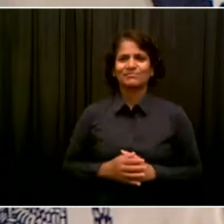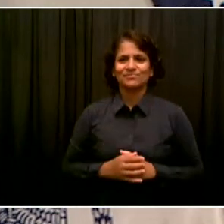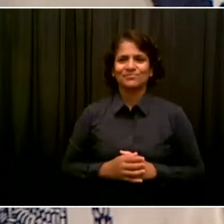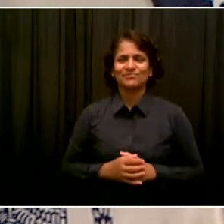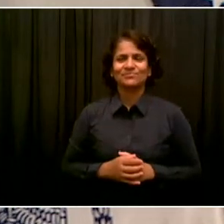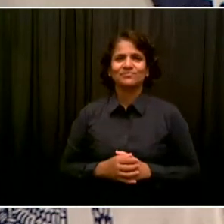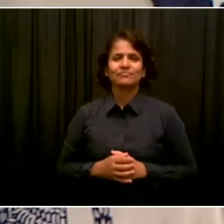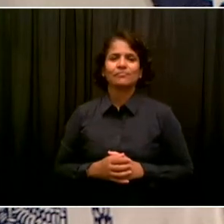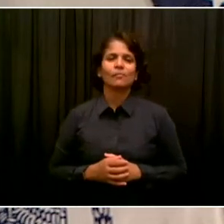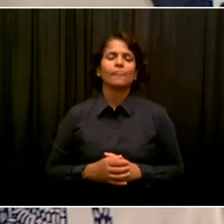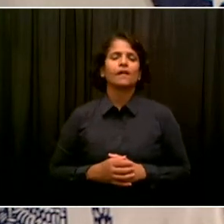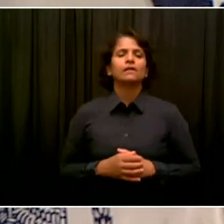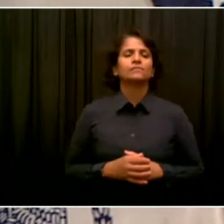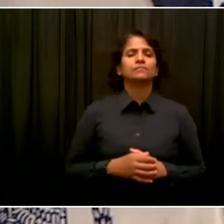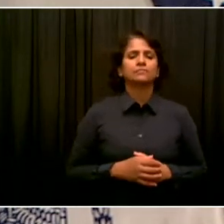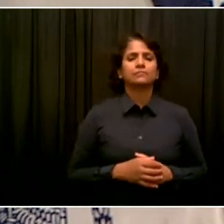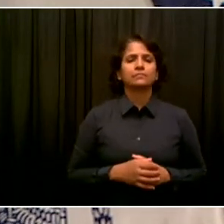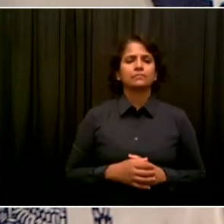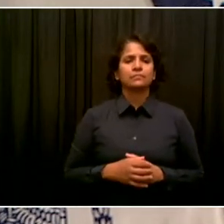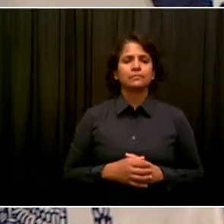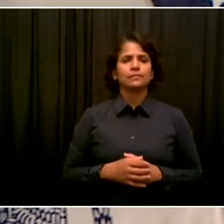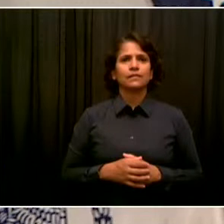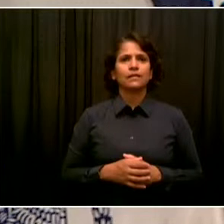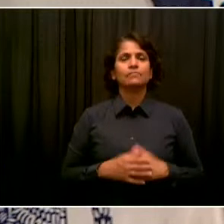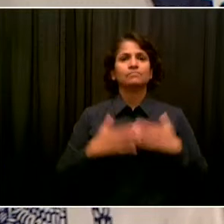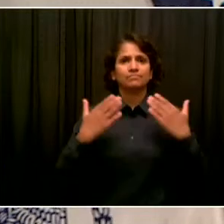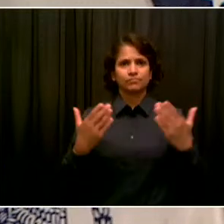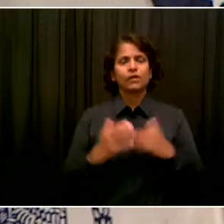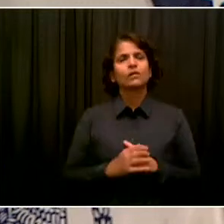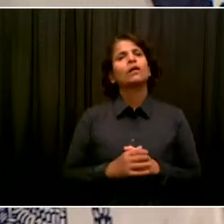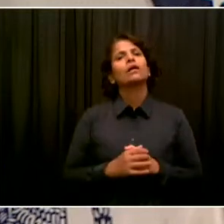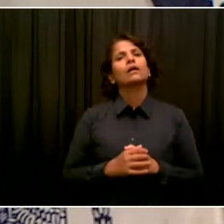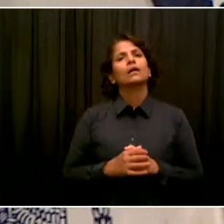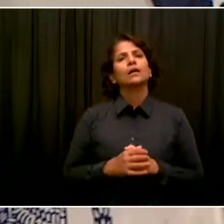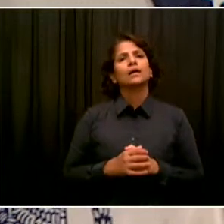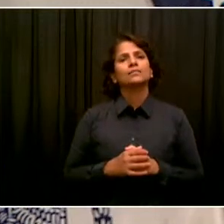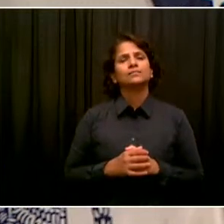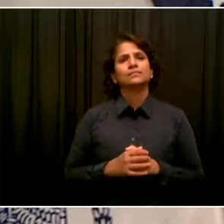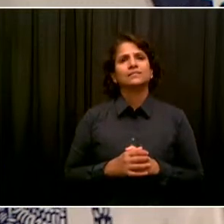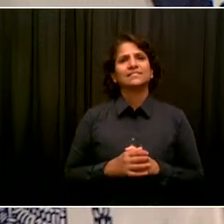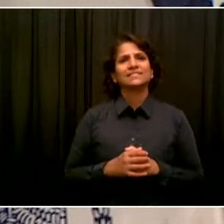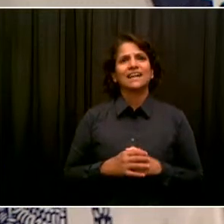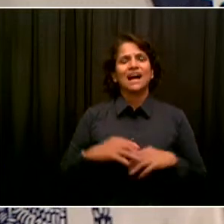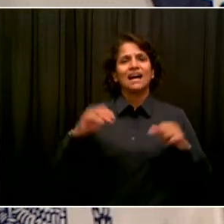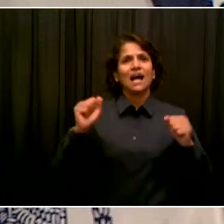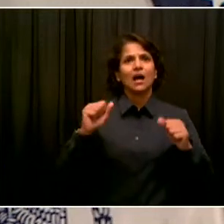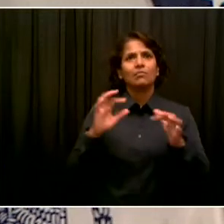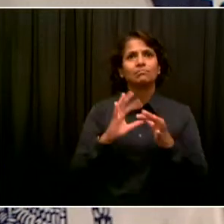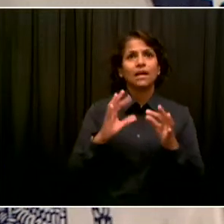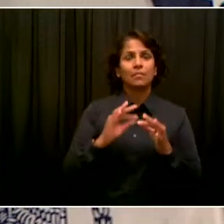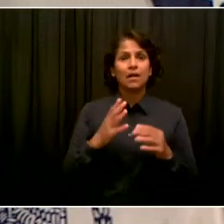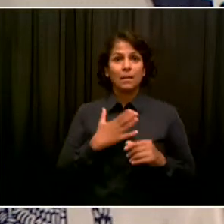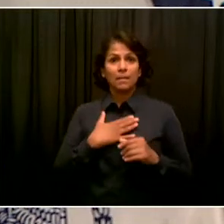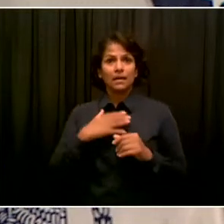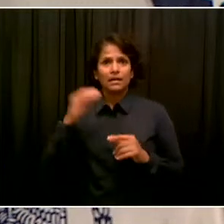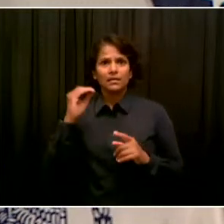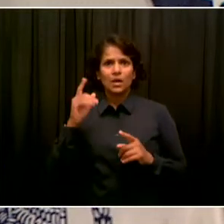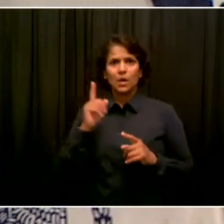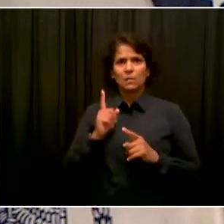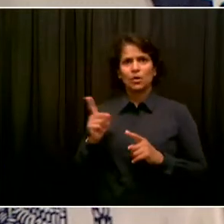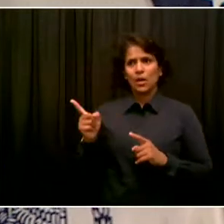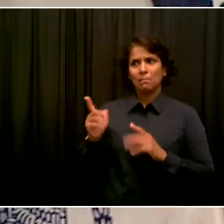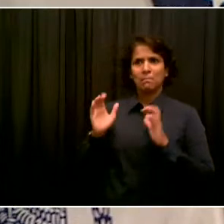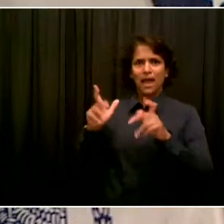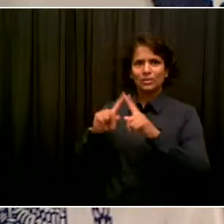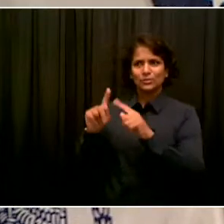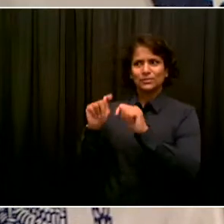Now, I would editorialize that a lot of us would like to see John back on the court right now to help the Knicks. I'd like to turn to a